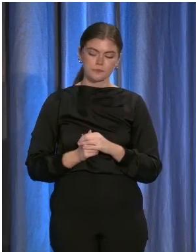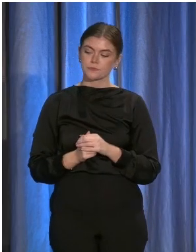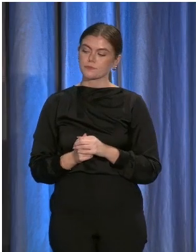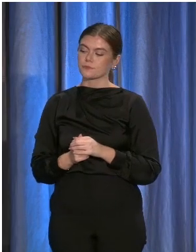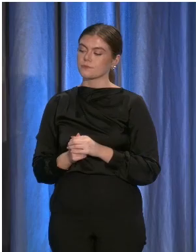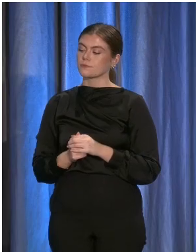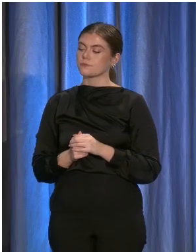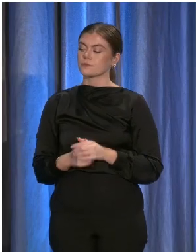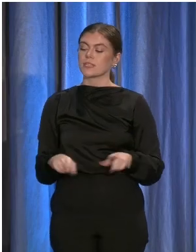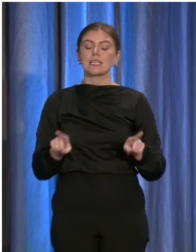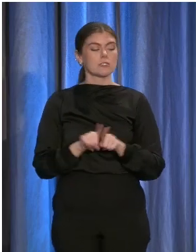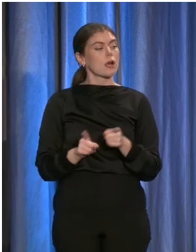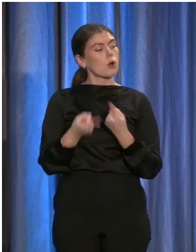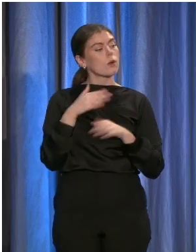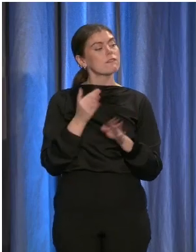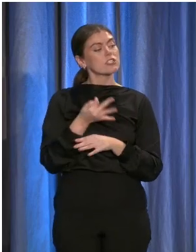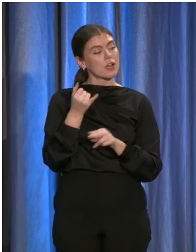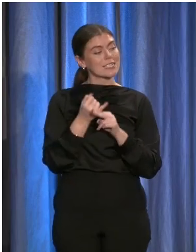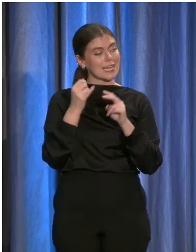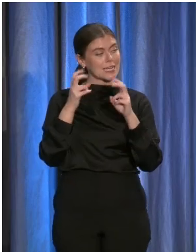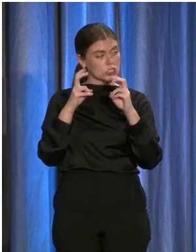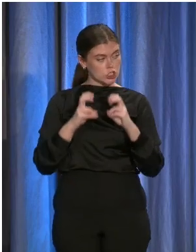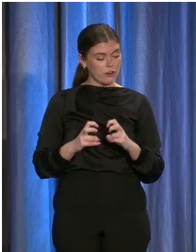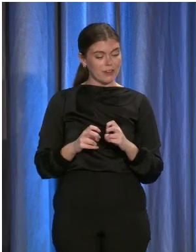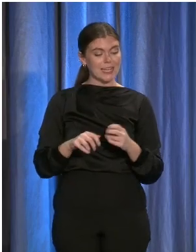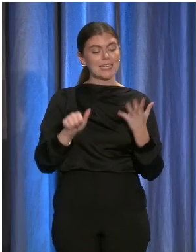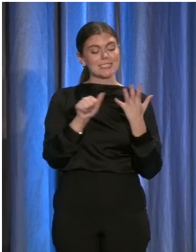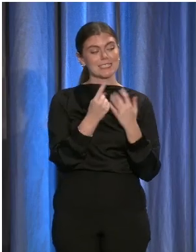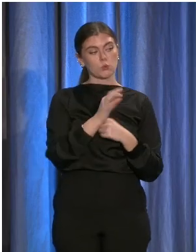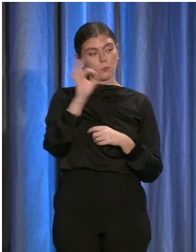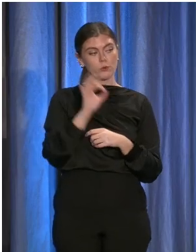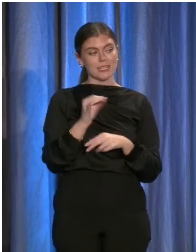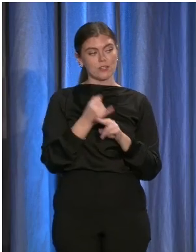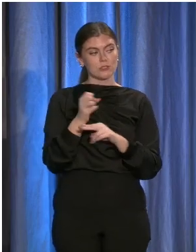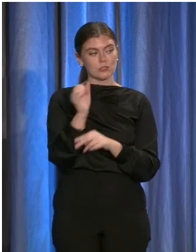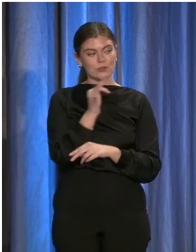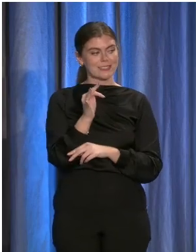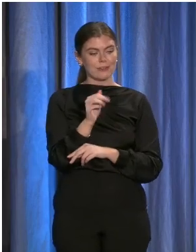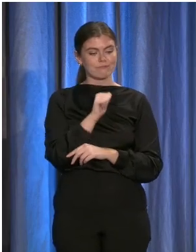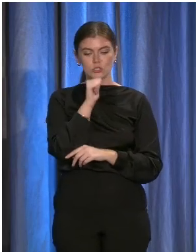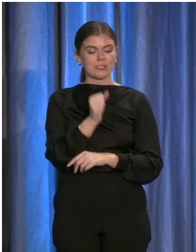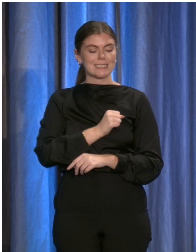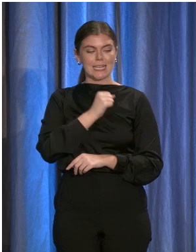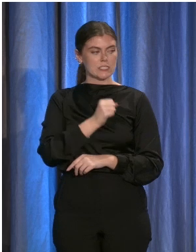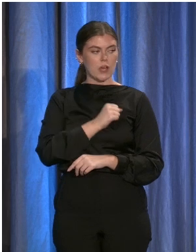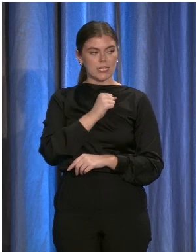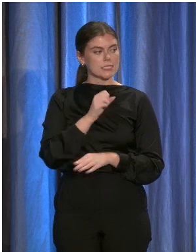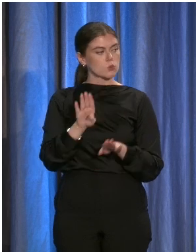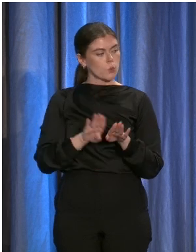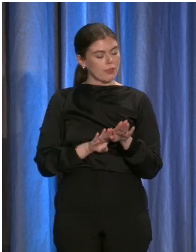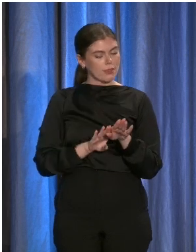And also, we found that in the survey, 61% of school staff were not satisfied